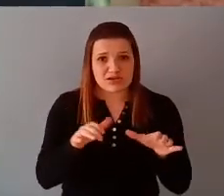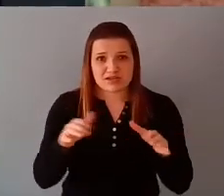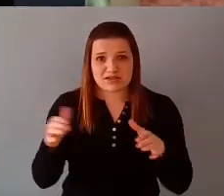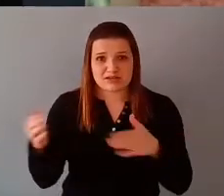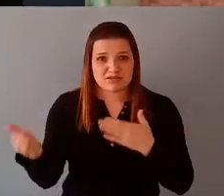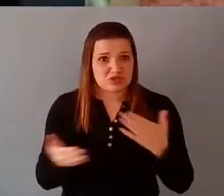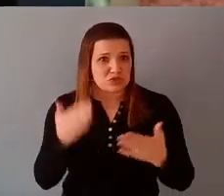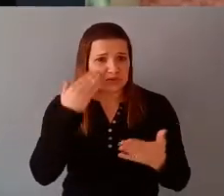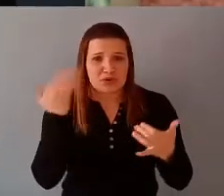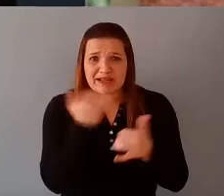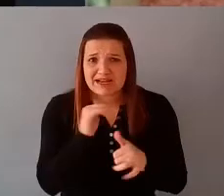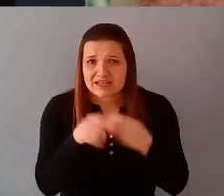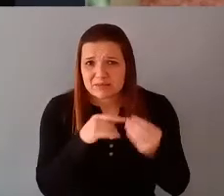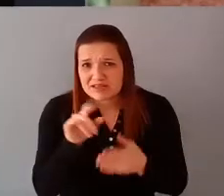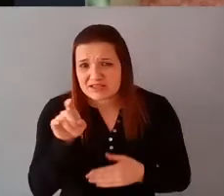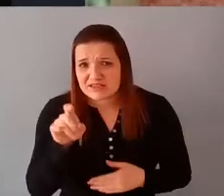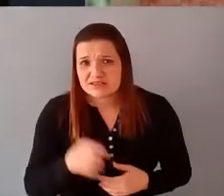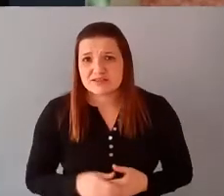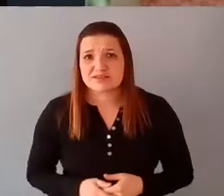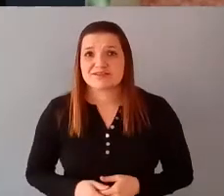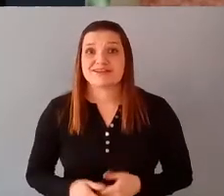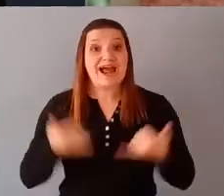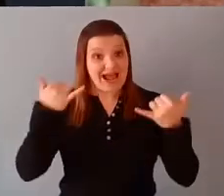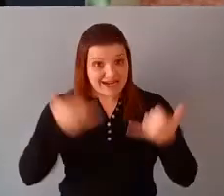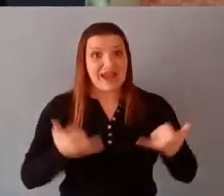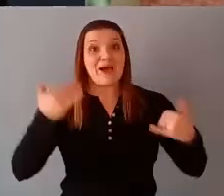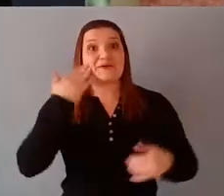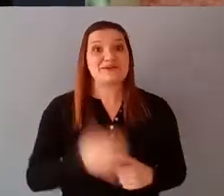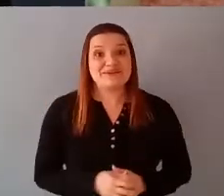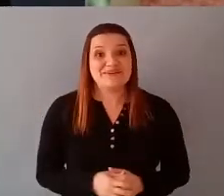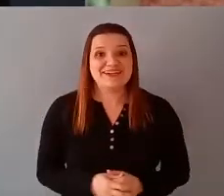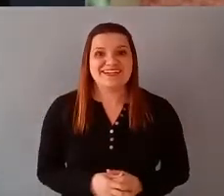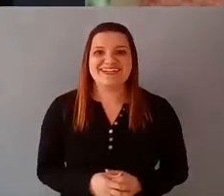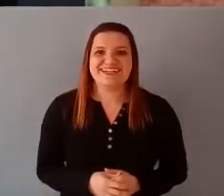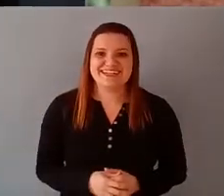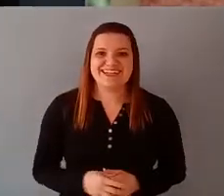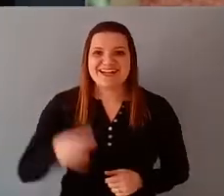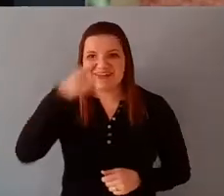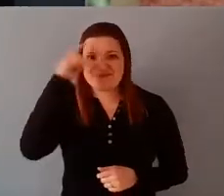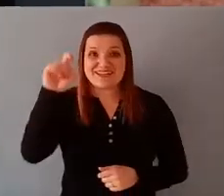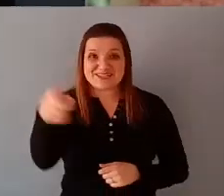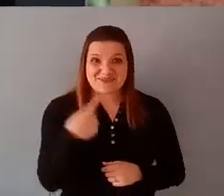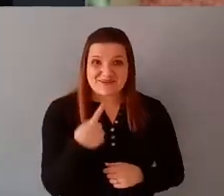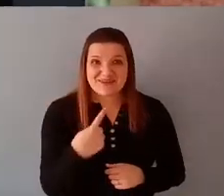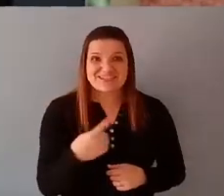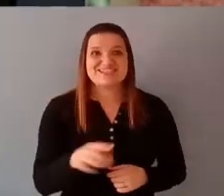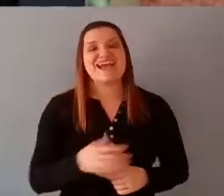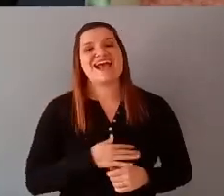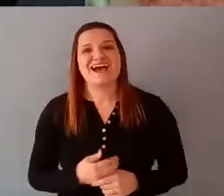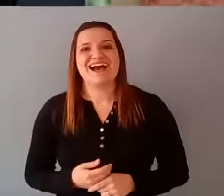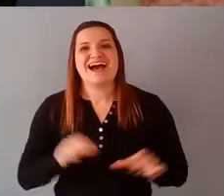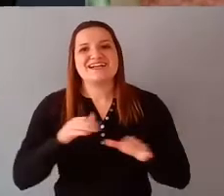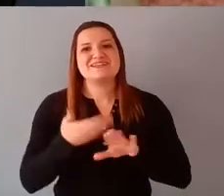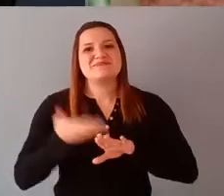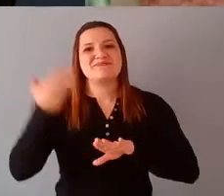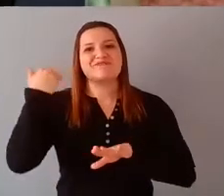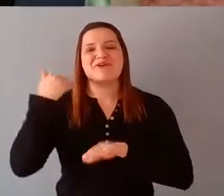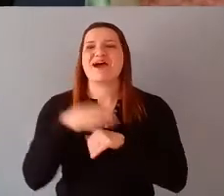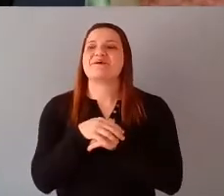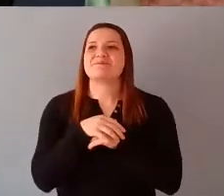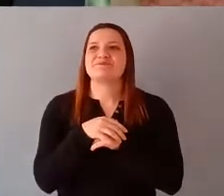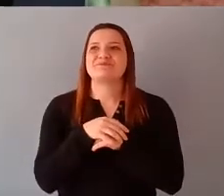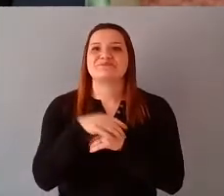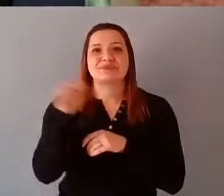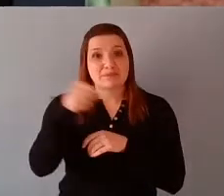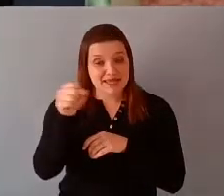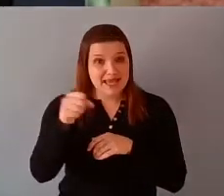in. Do you know anything about that? I do now because of the question. Yeah, I didn't before, but yes,